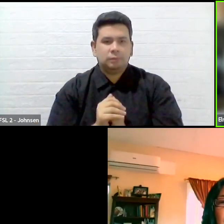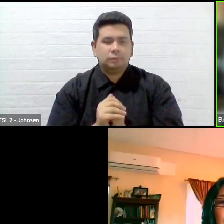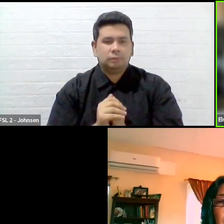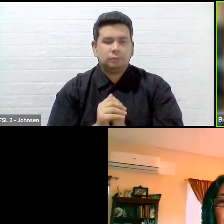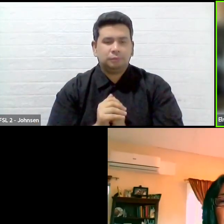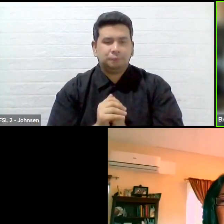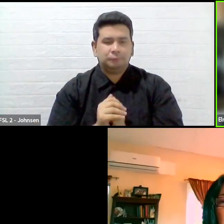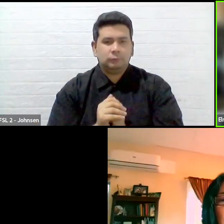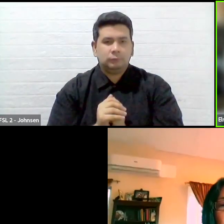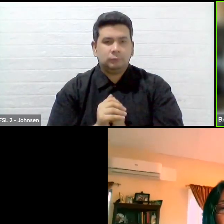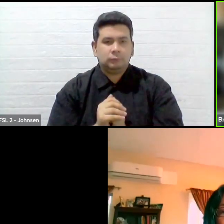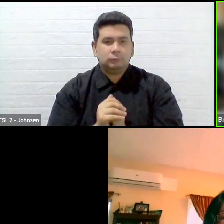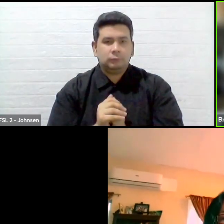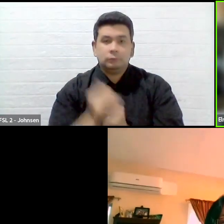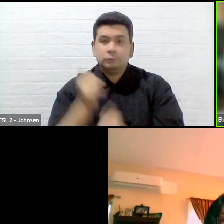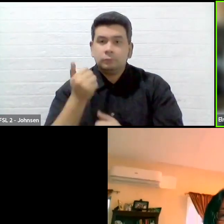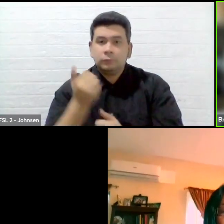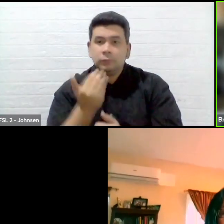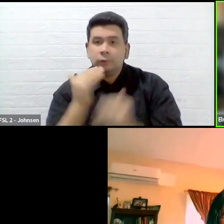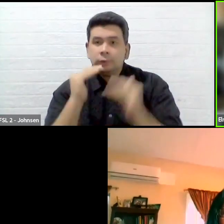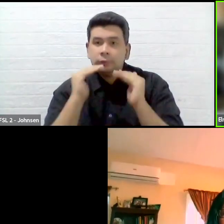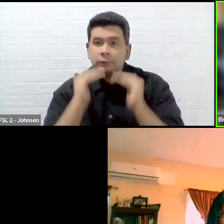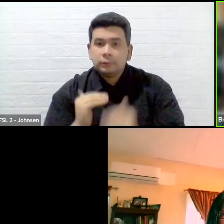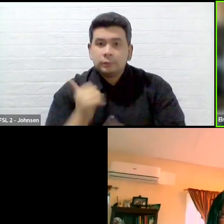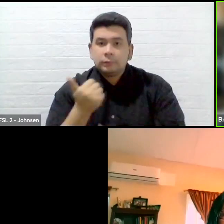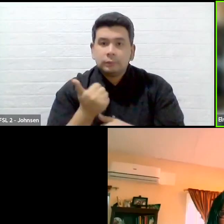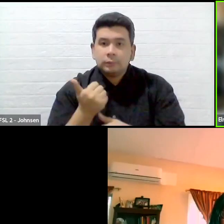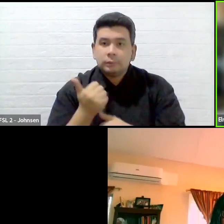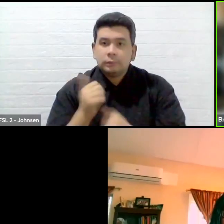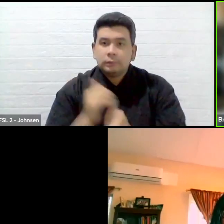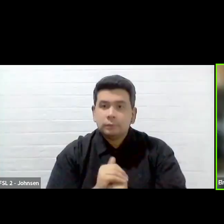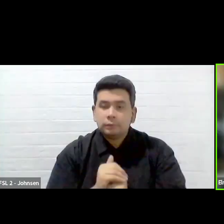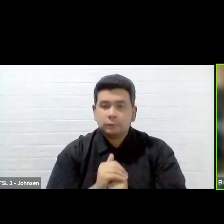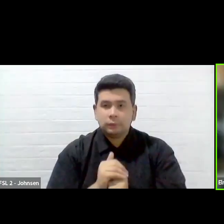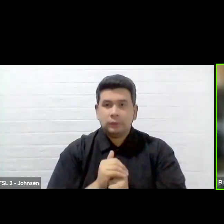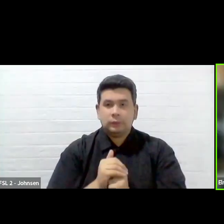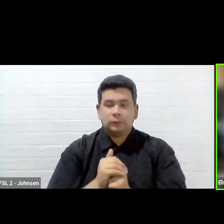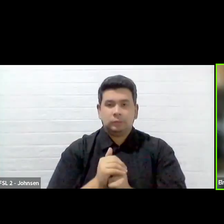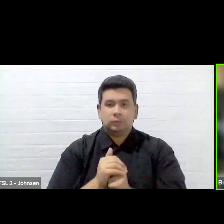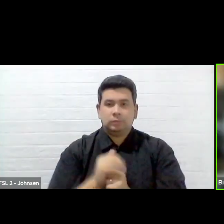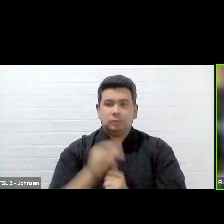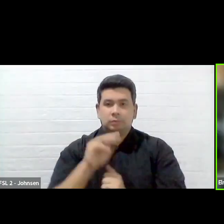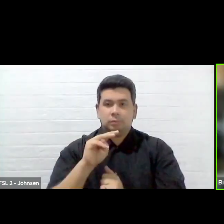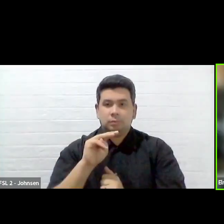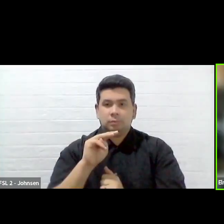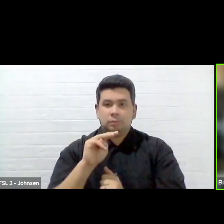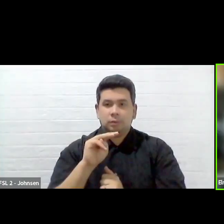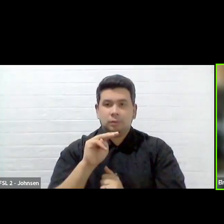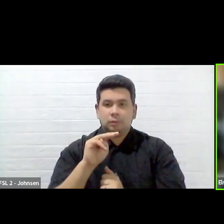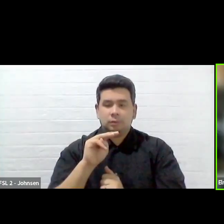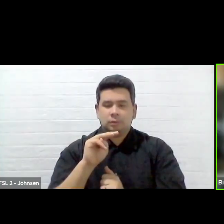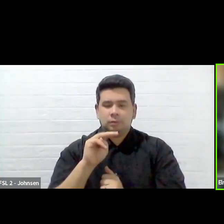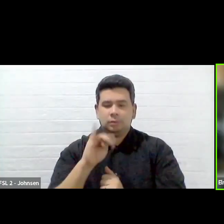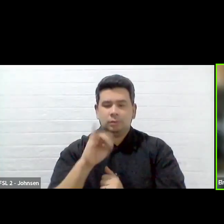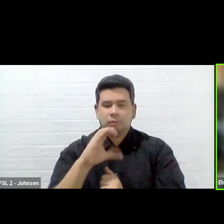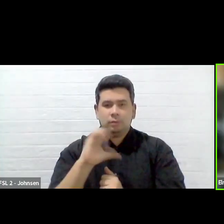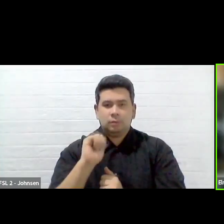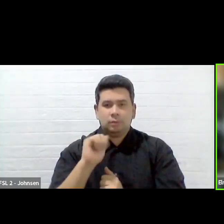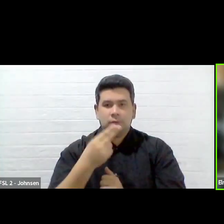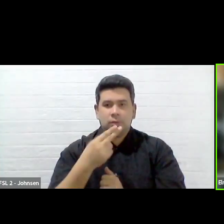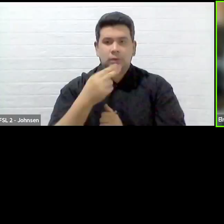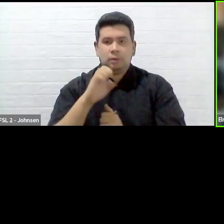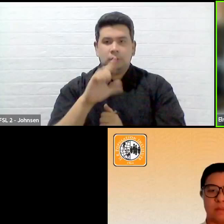Assistant Professor Michael Dominic Del Mundo is a faculty member also of the UP Population